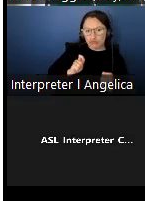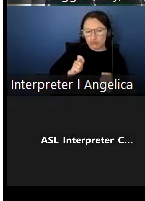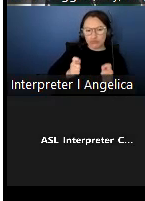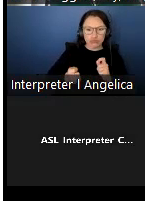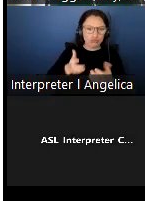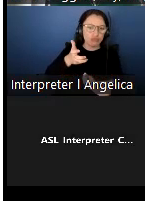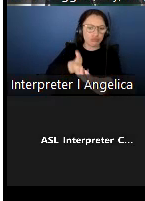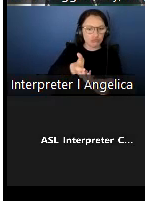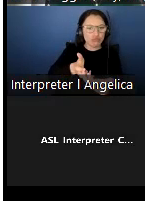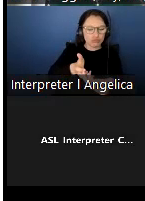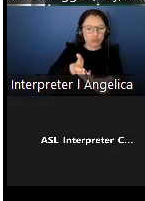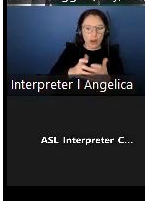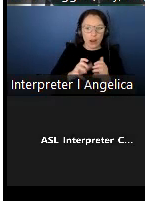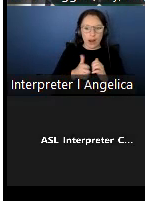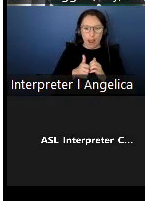your specific role.